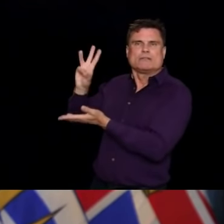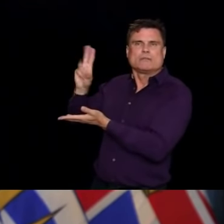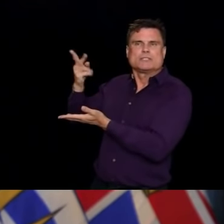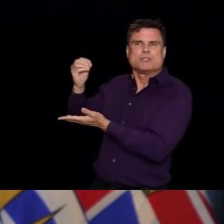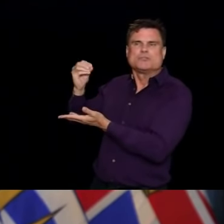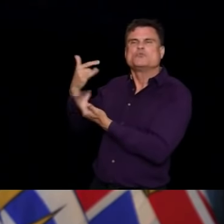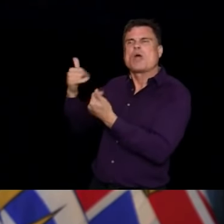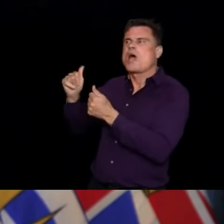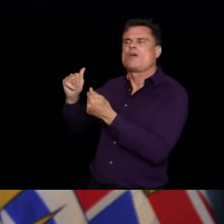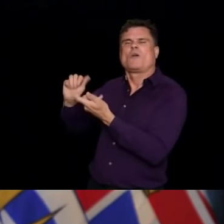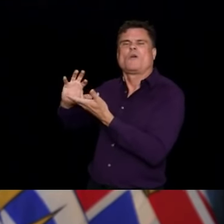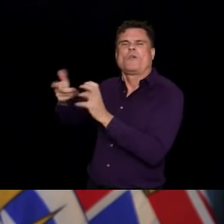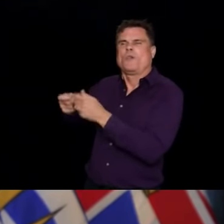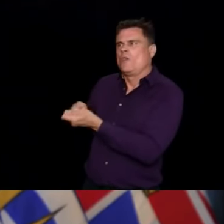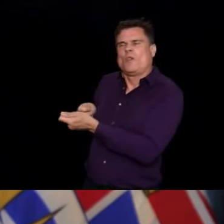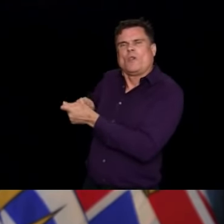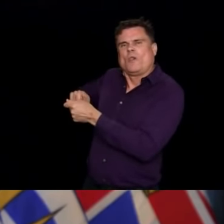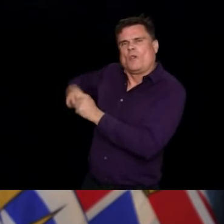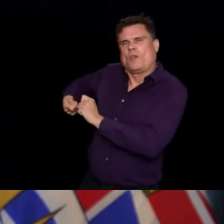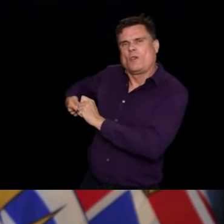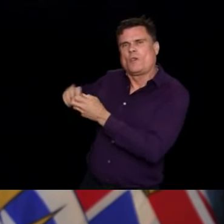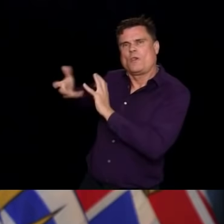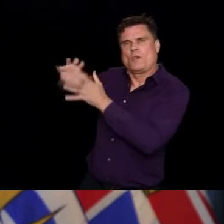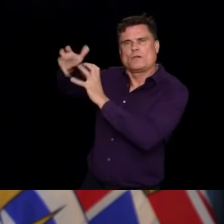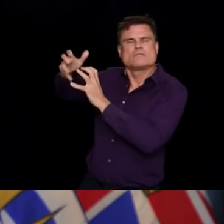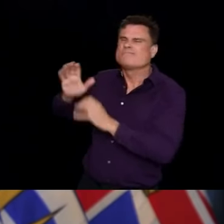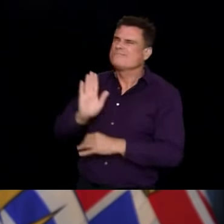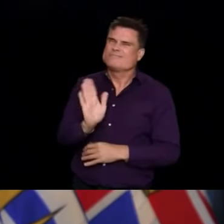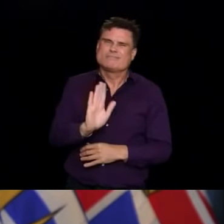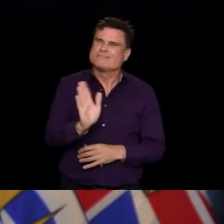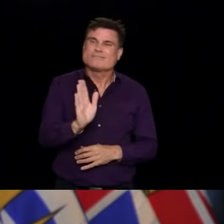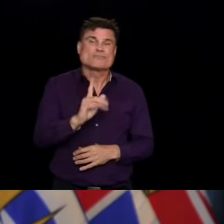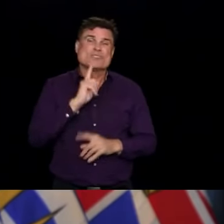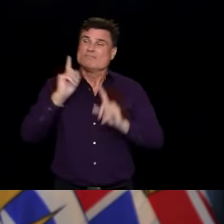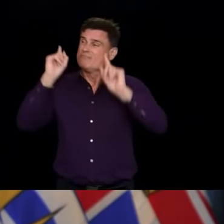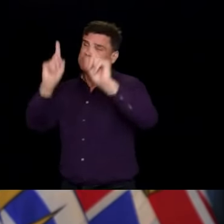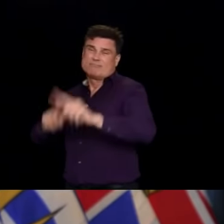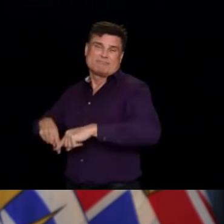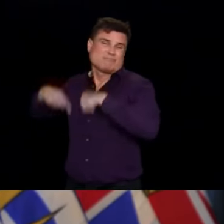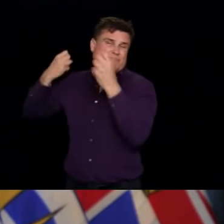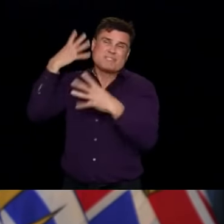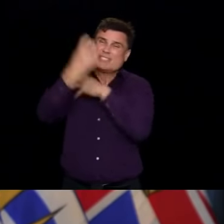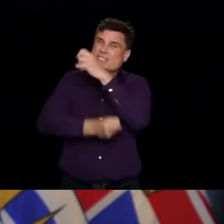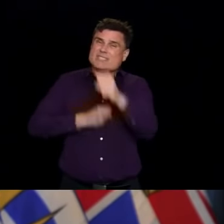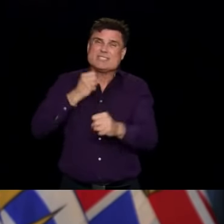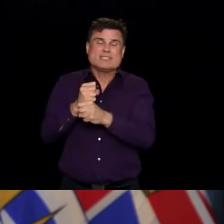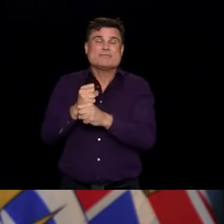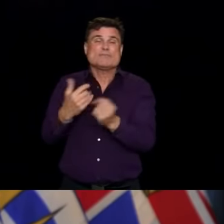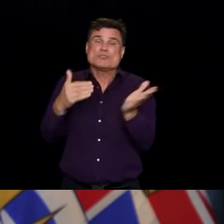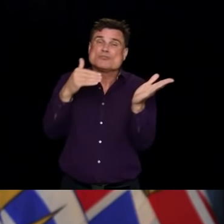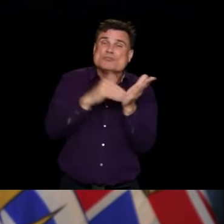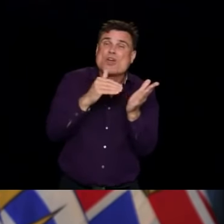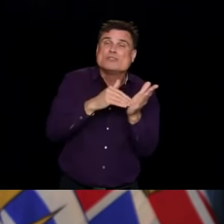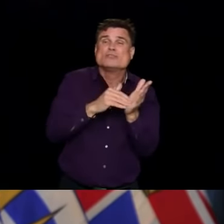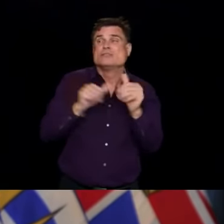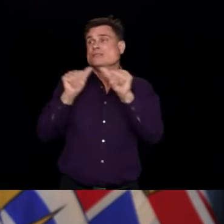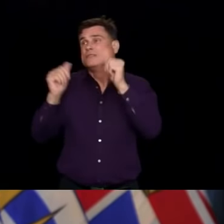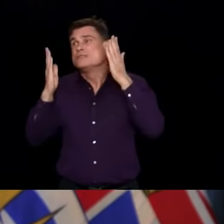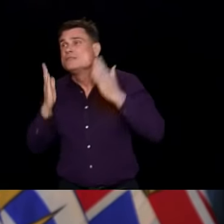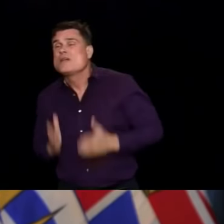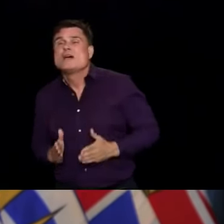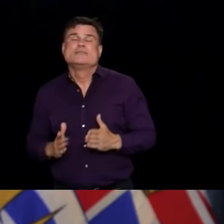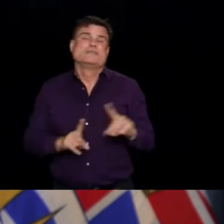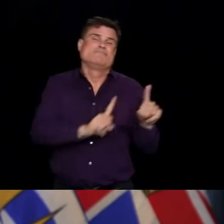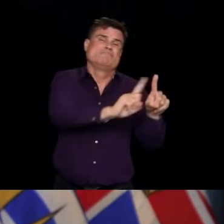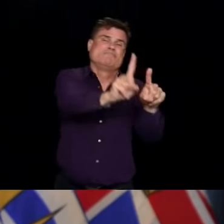discussion for many, many years, and COVID is only one of the latest viral infections in this case where we